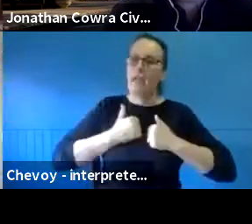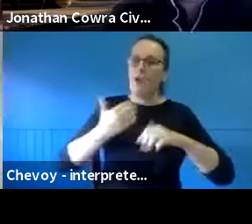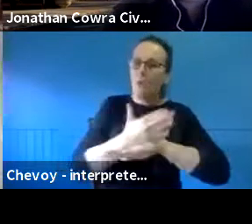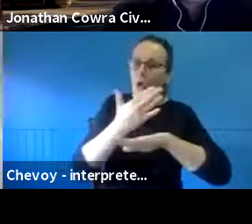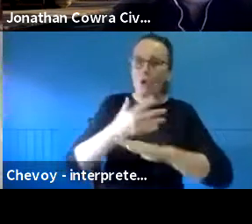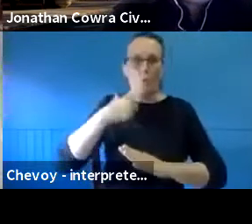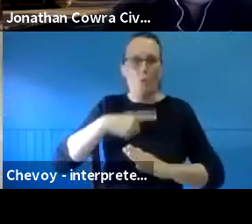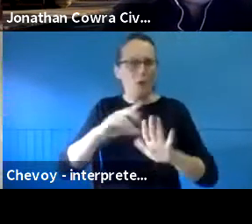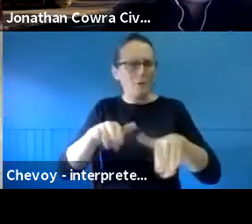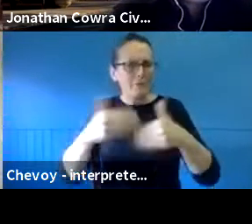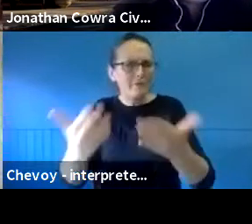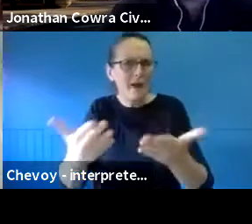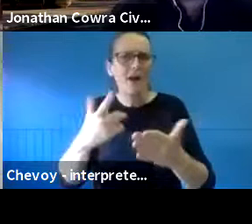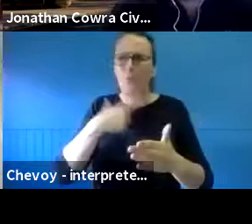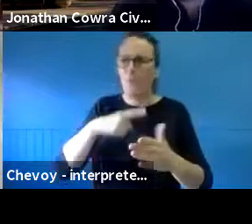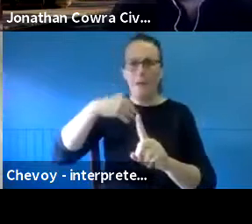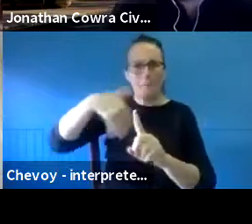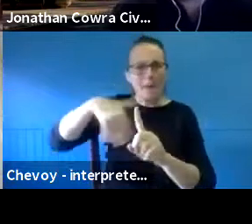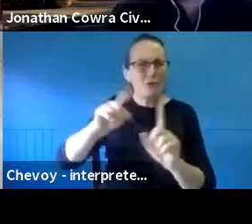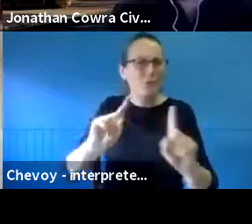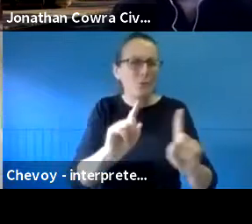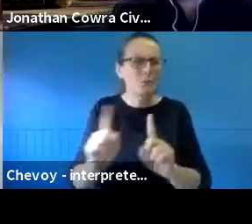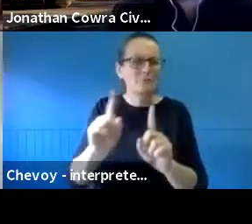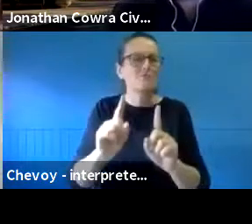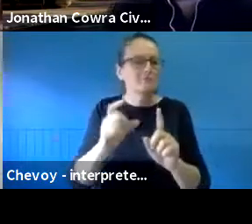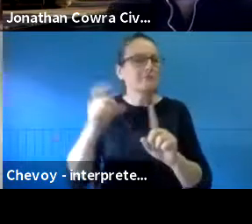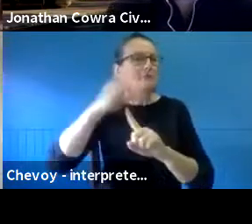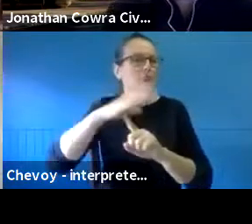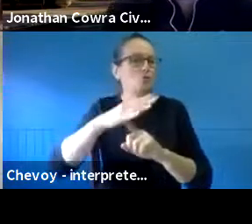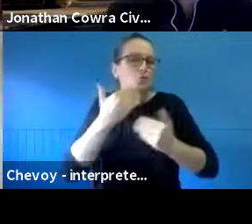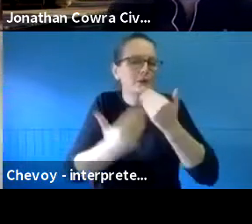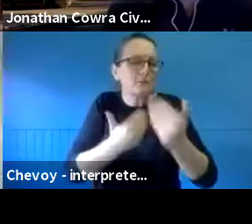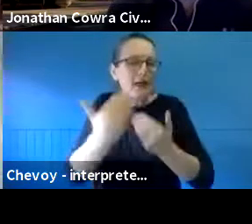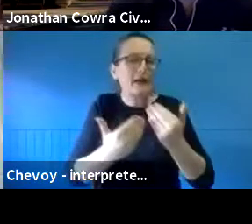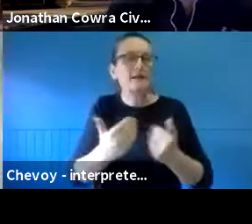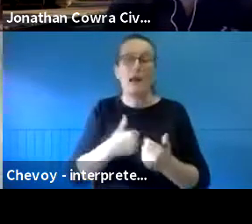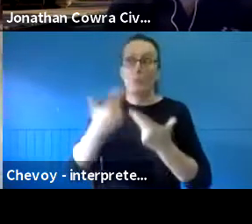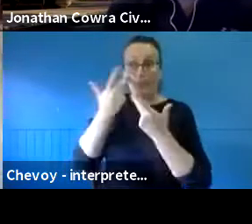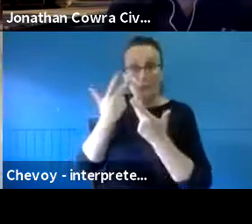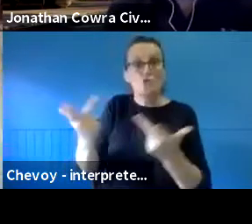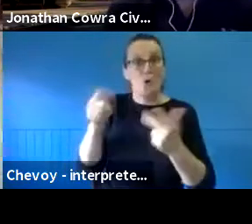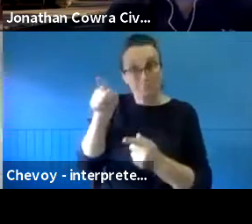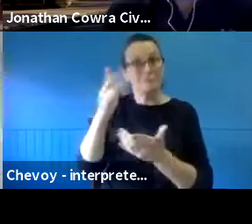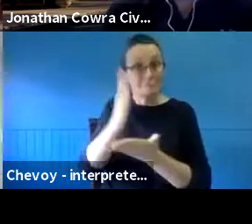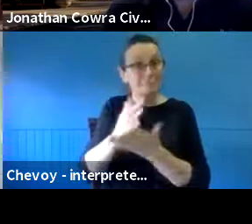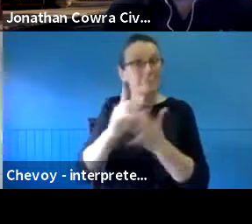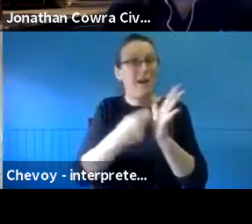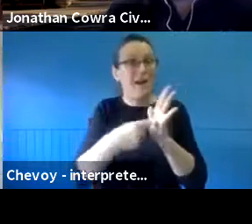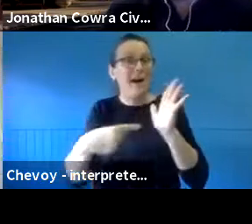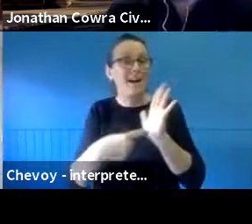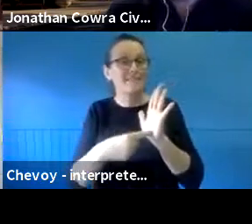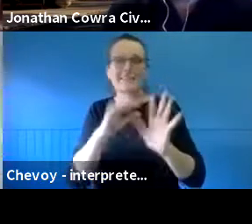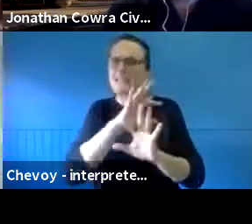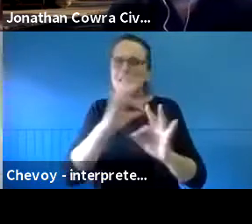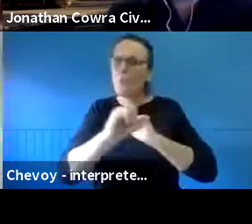we do it and the background to why we do it. And also like positioning it as art form rather than